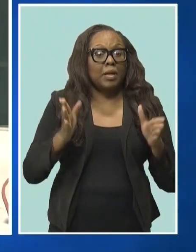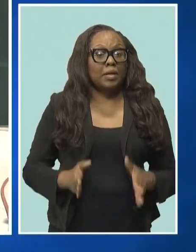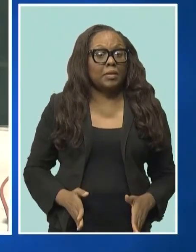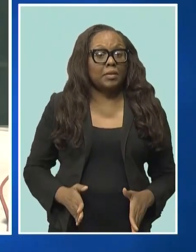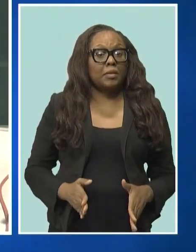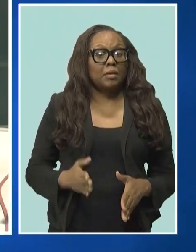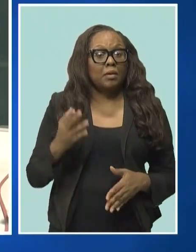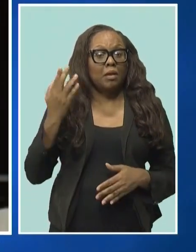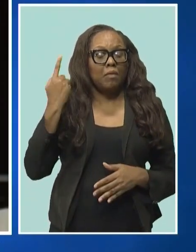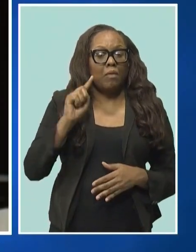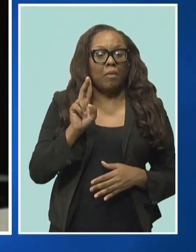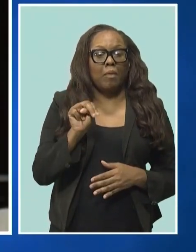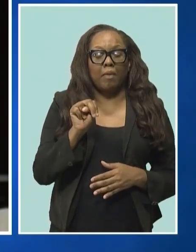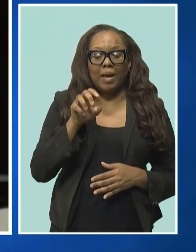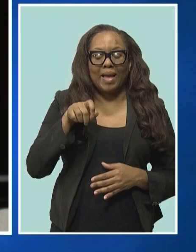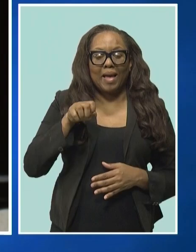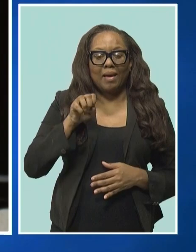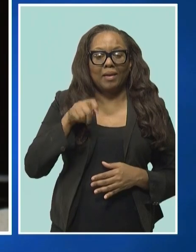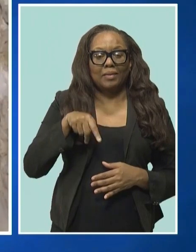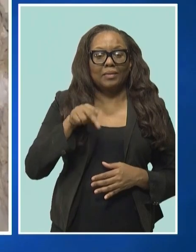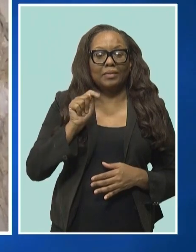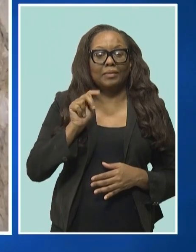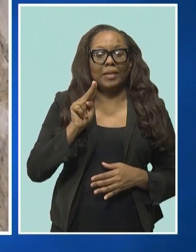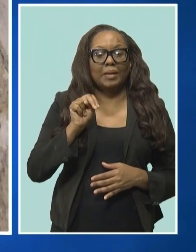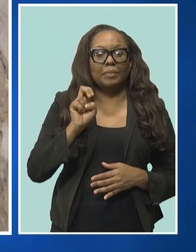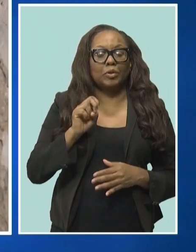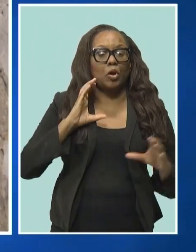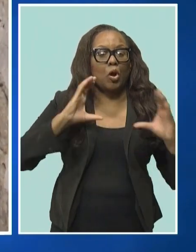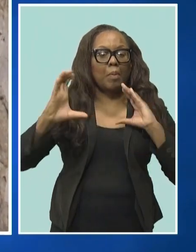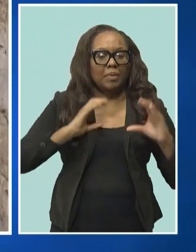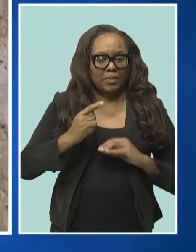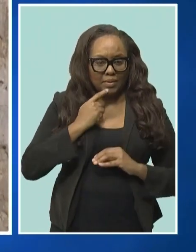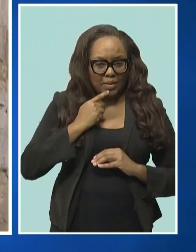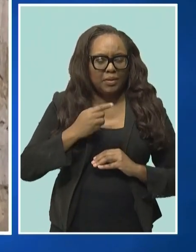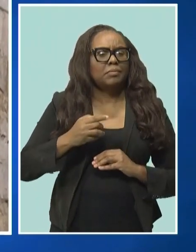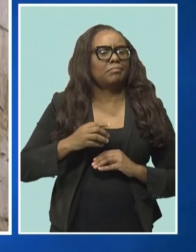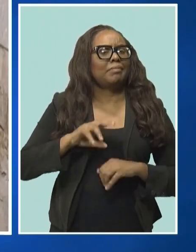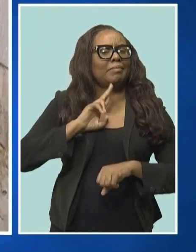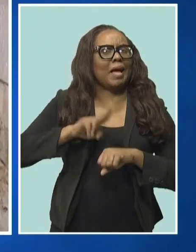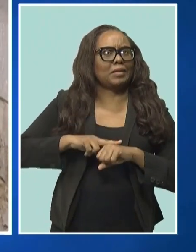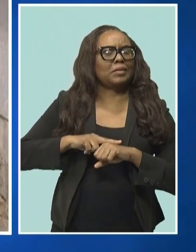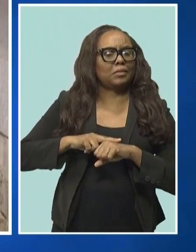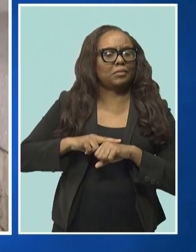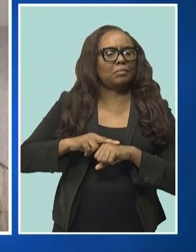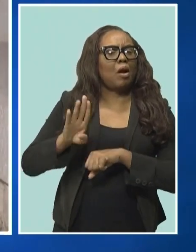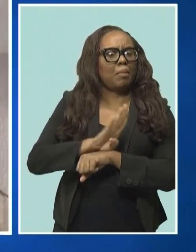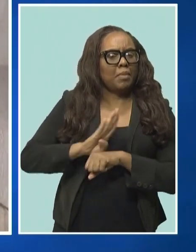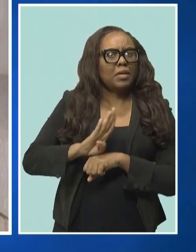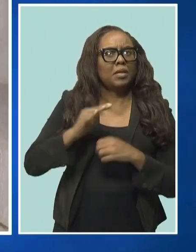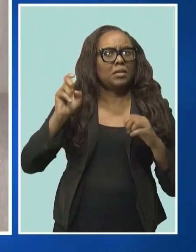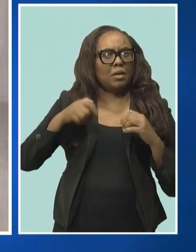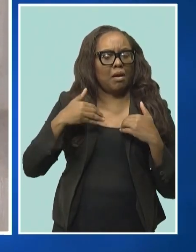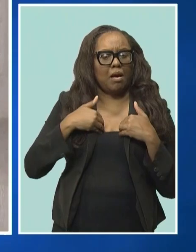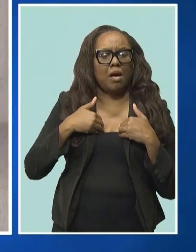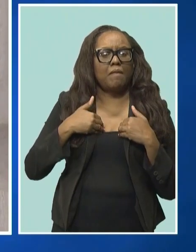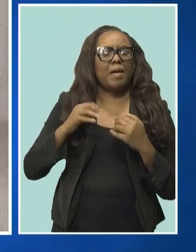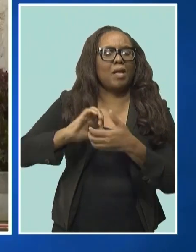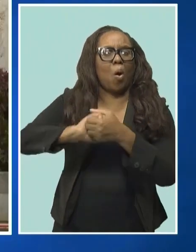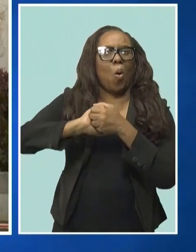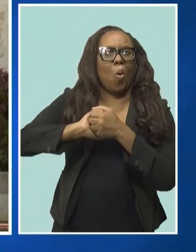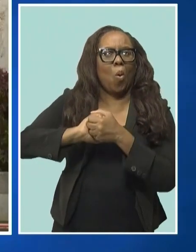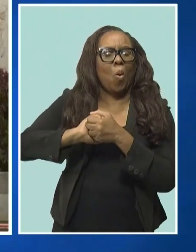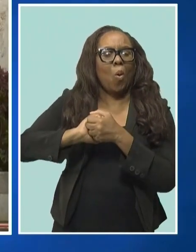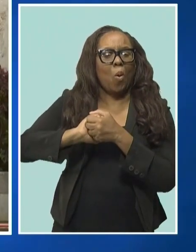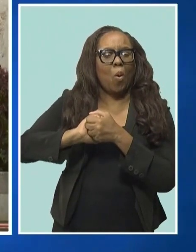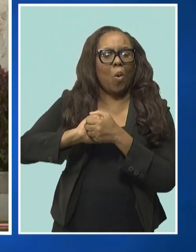Jordan. He told the Business Report national security should have its own platform since the internet is vulnerable to hackers. He